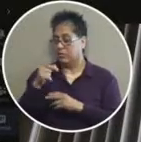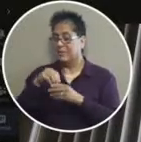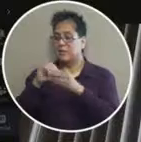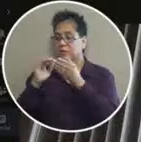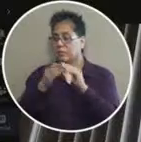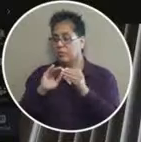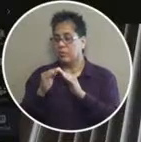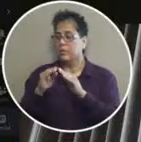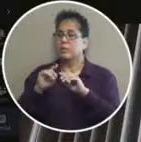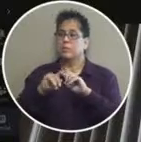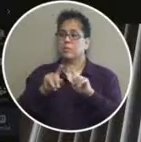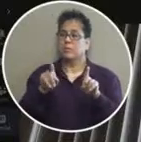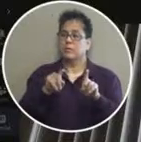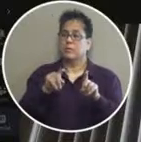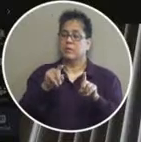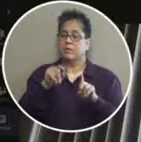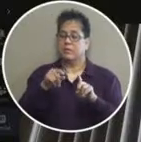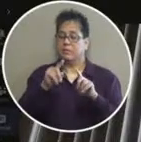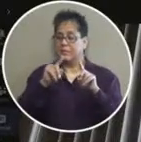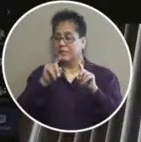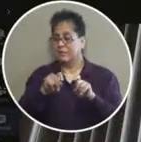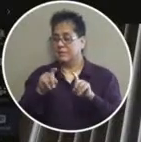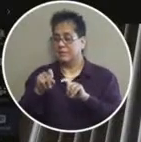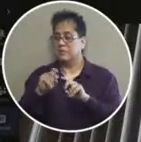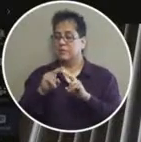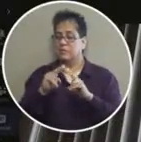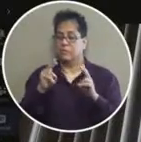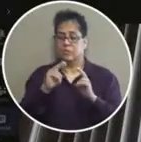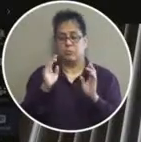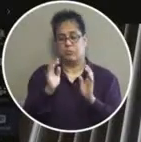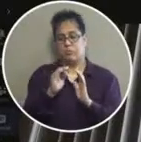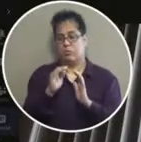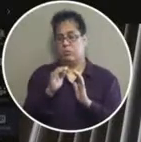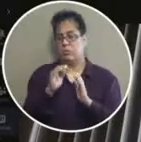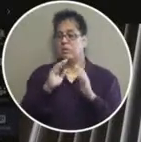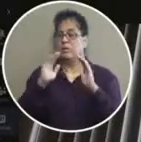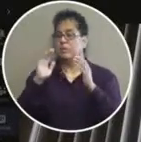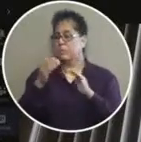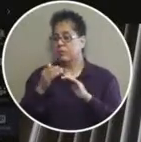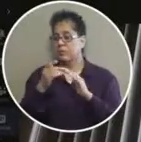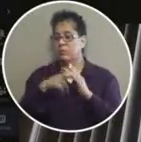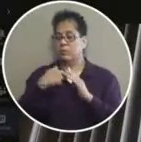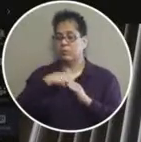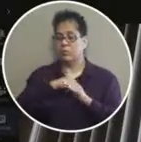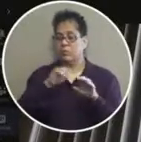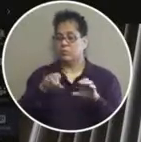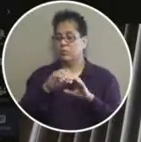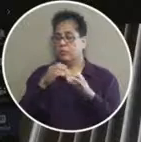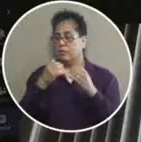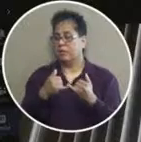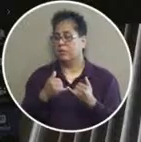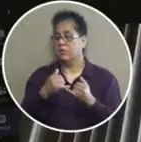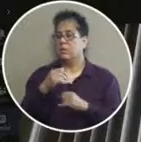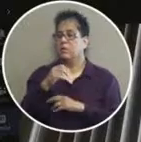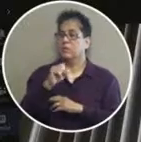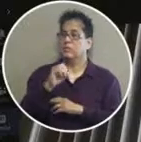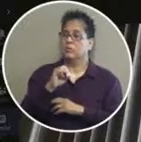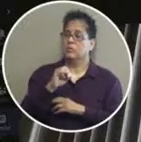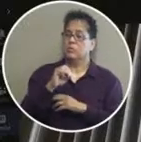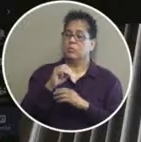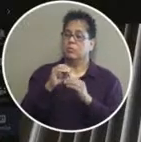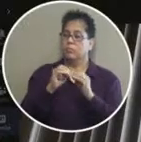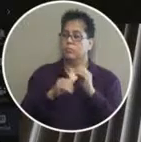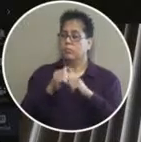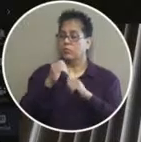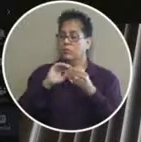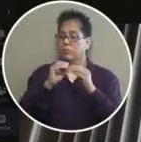that proportion of antibody testing is very small compared to the one that we're doing as far as PCR testing, and most of the numbers that